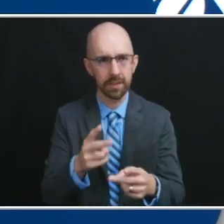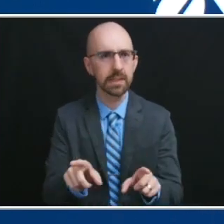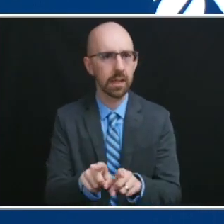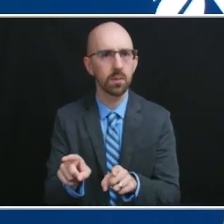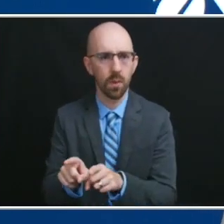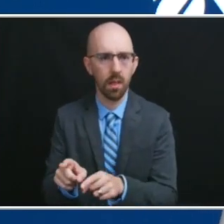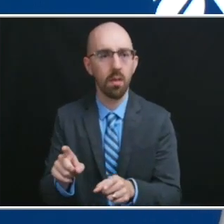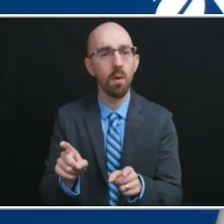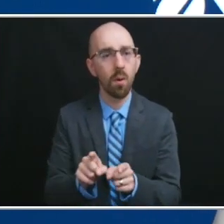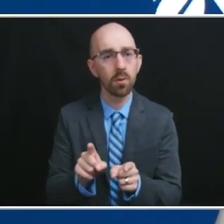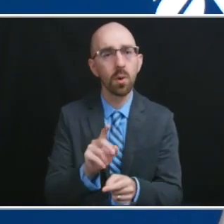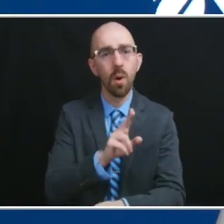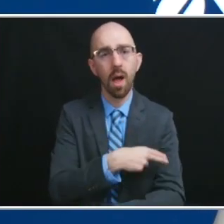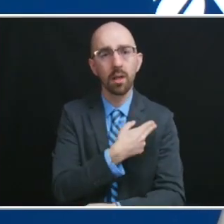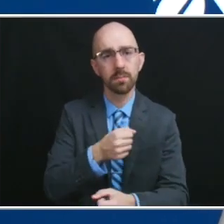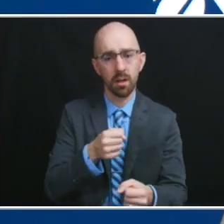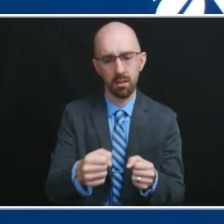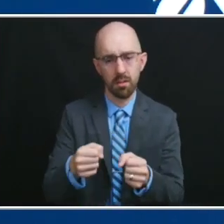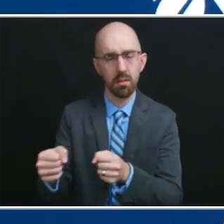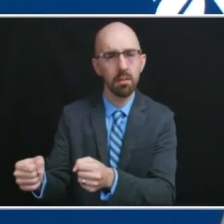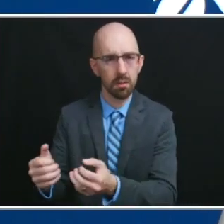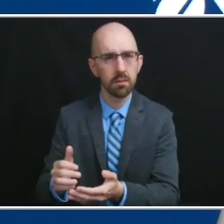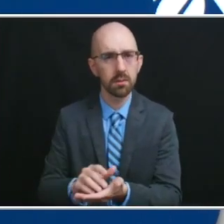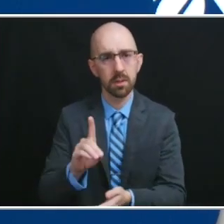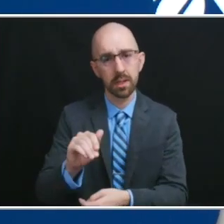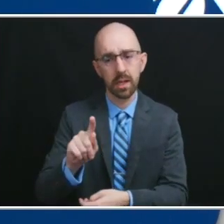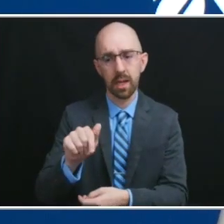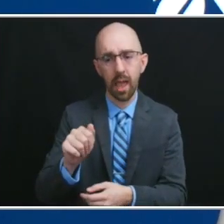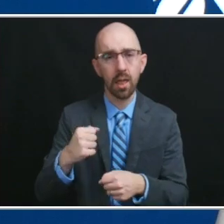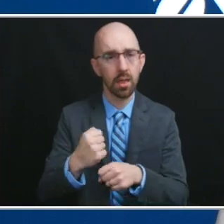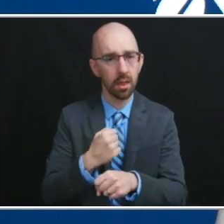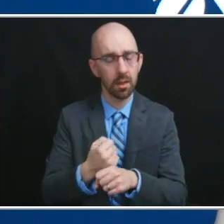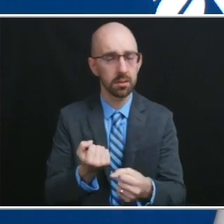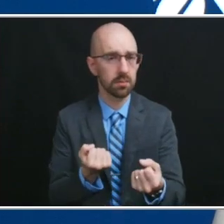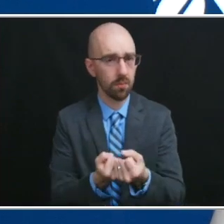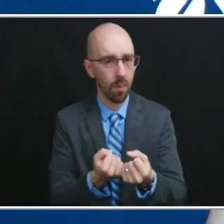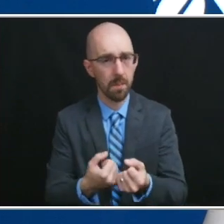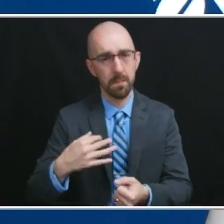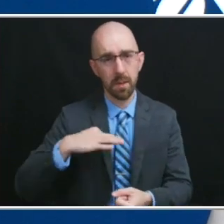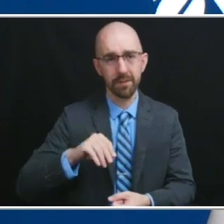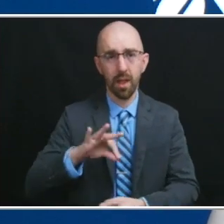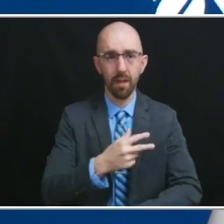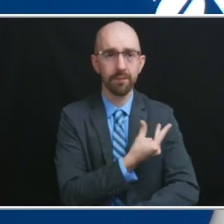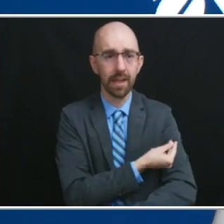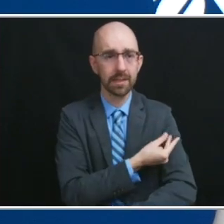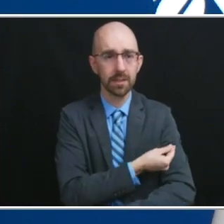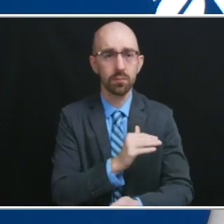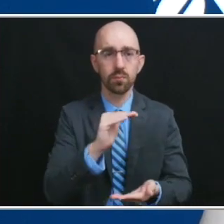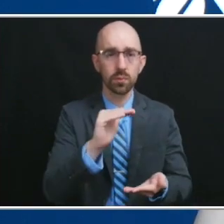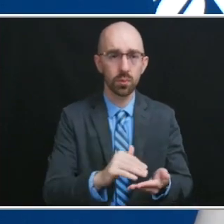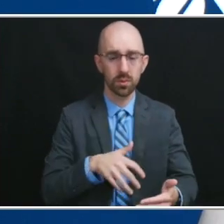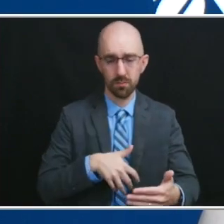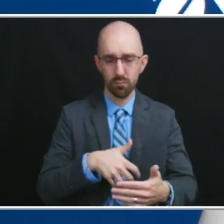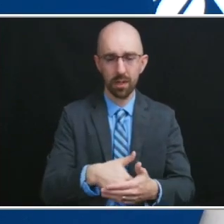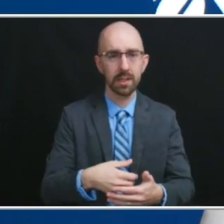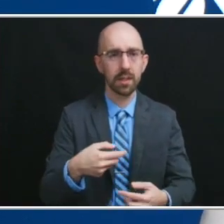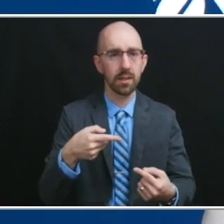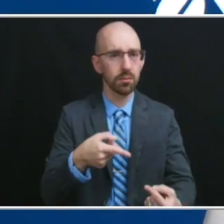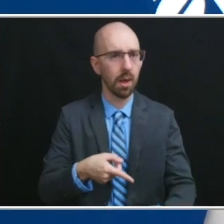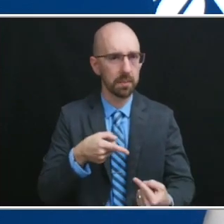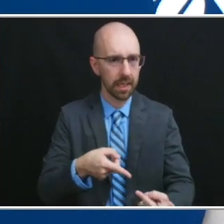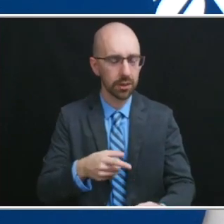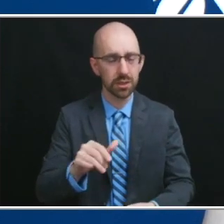also hospitalizations. And the data support the benefit of vaccination in reducing pregnancy complications such